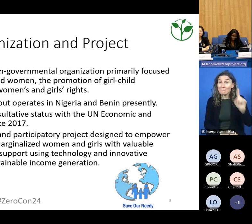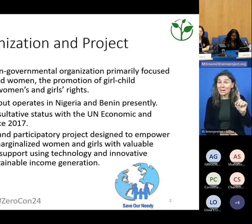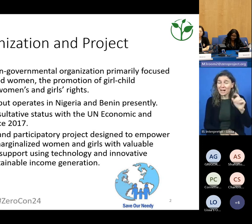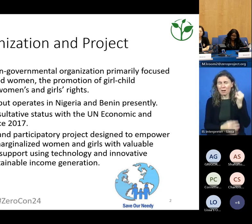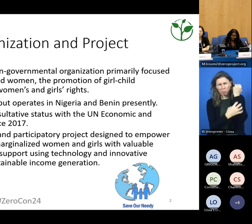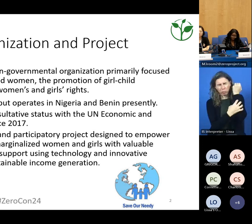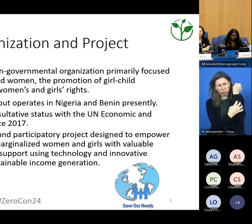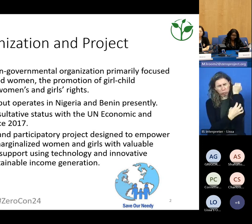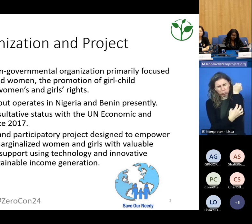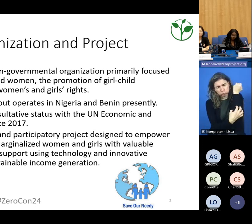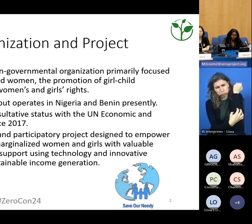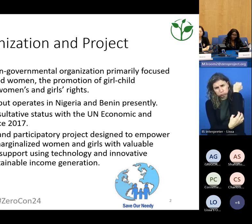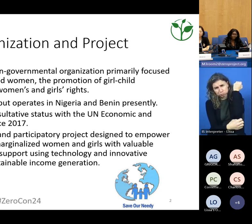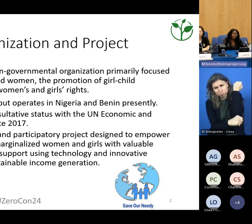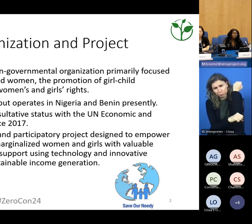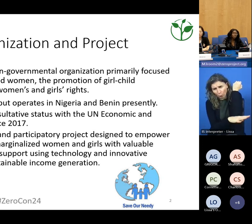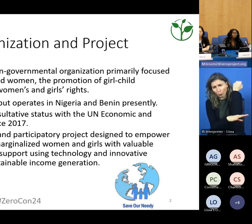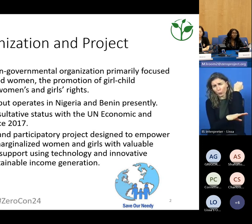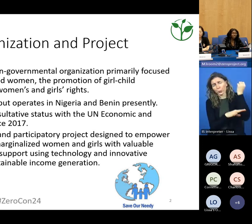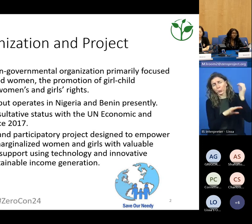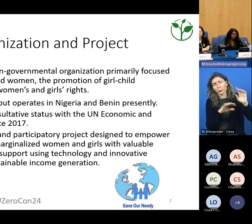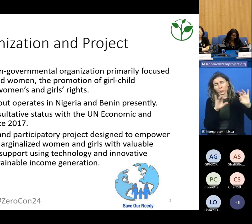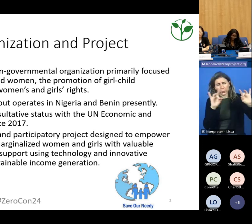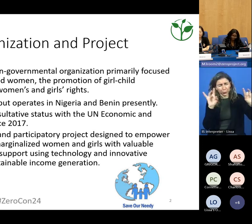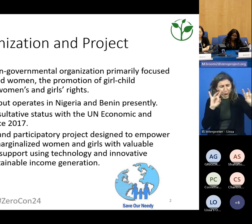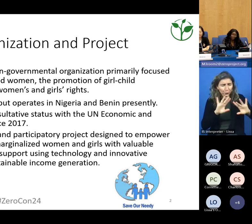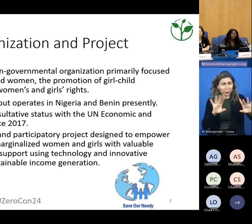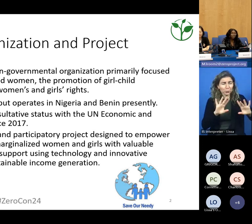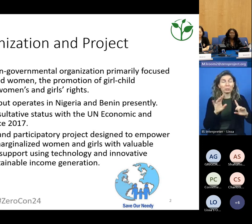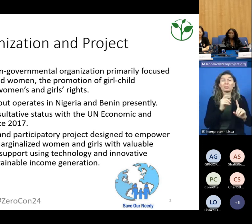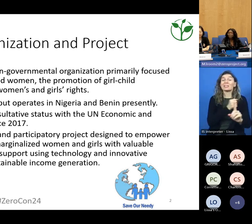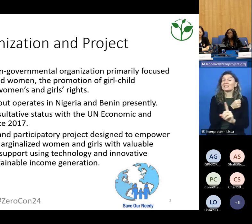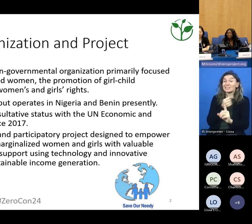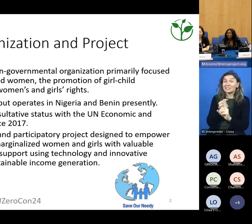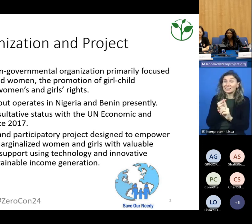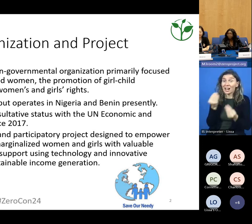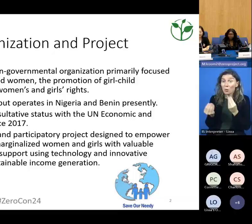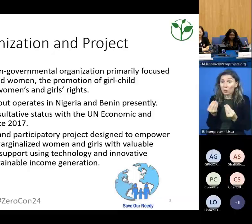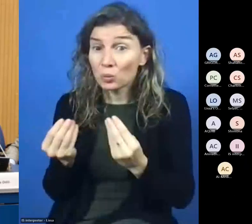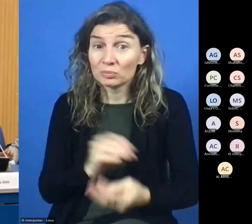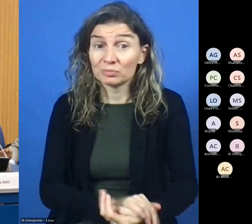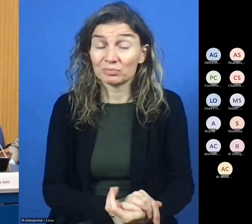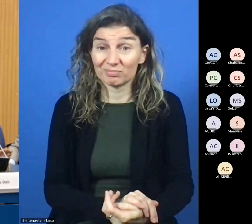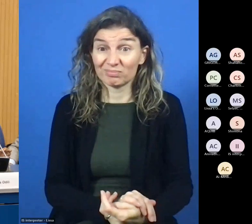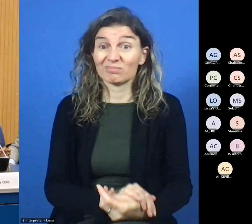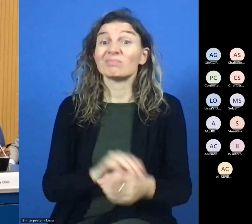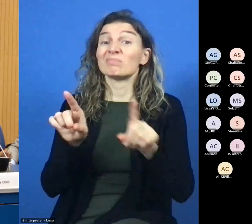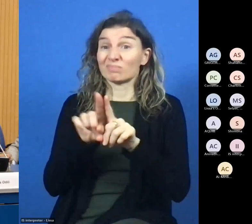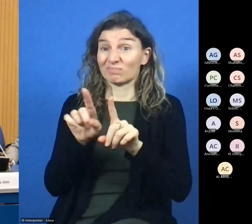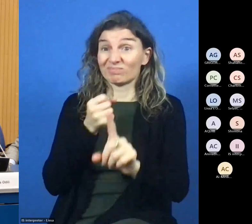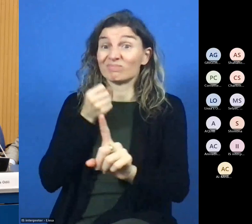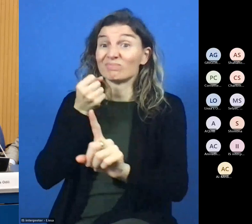poverty? Do you know that it leads to depression and mental disability?